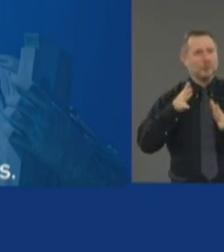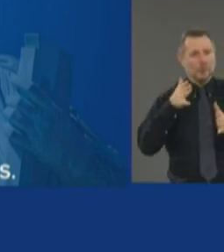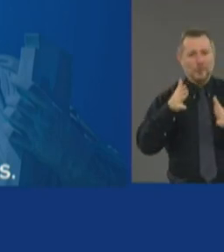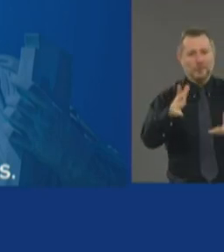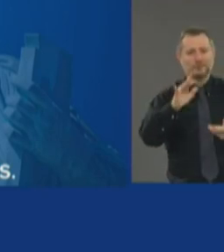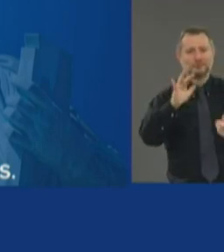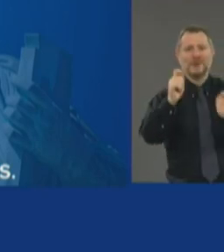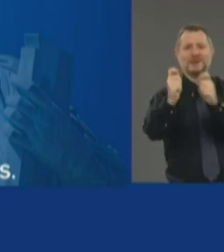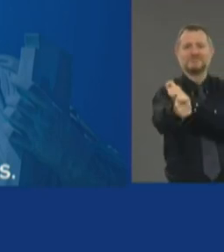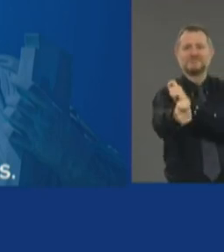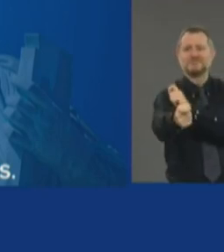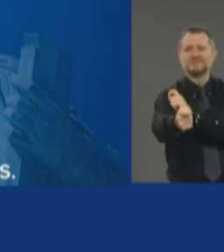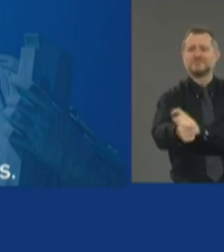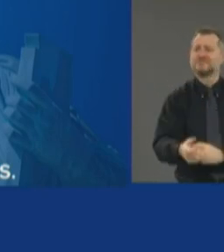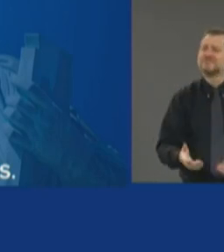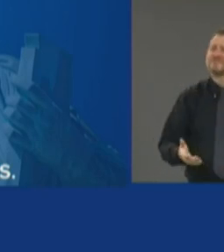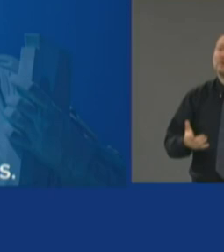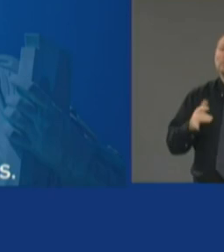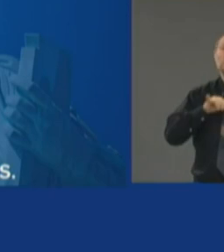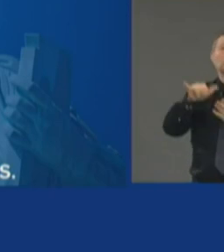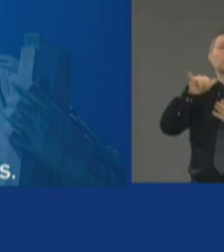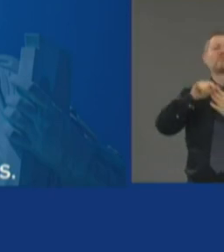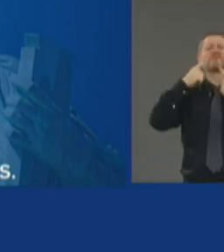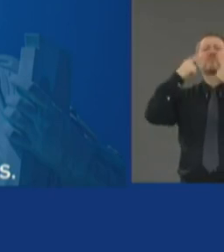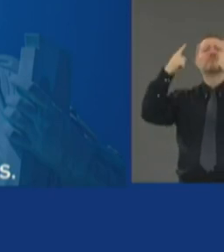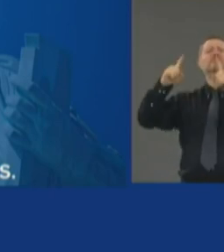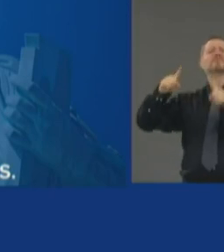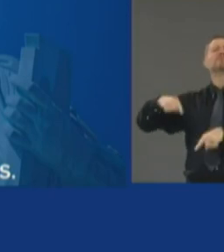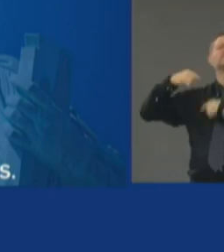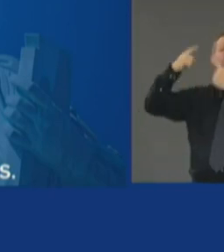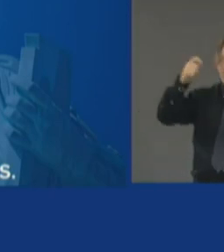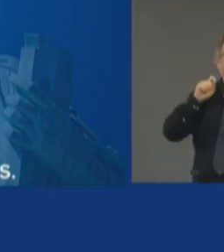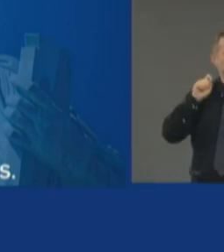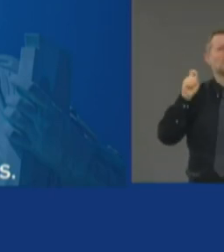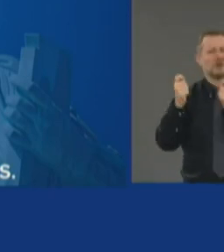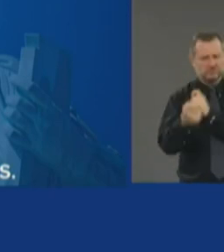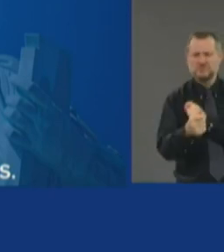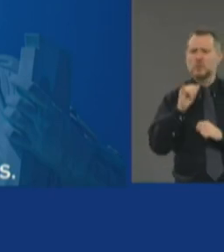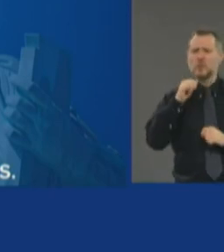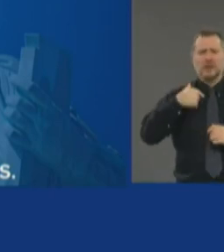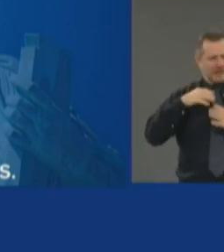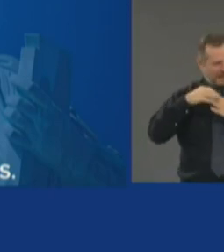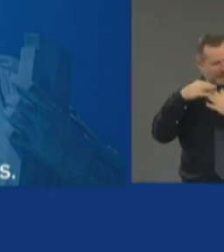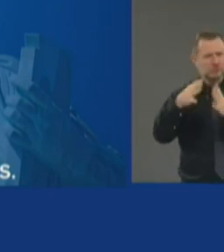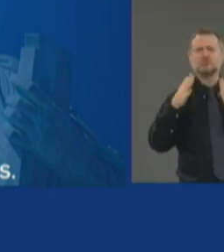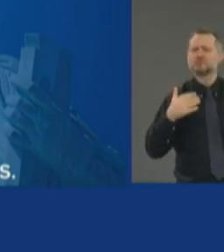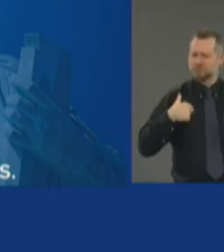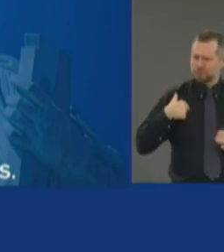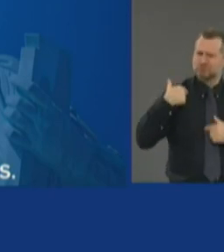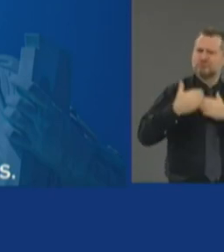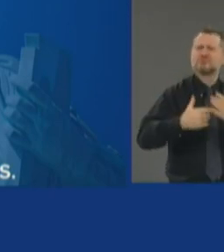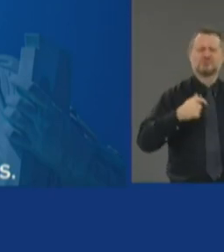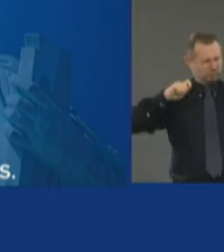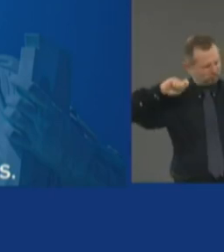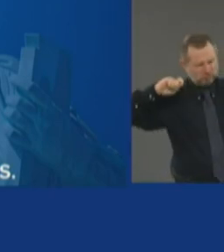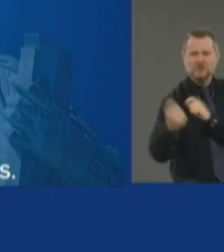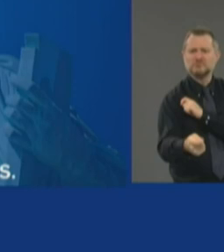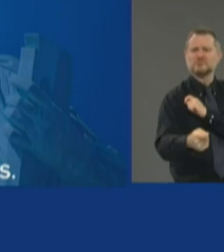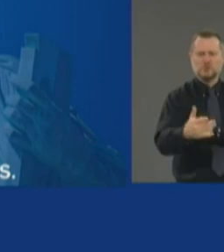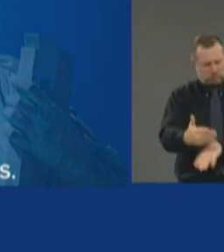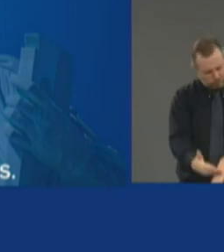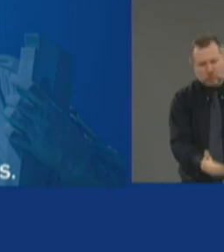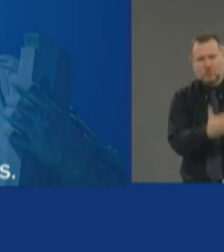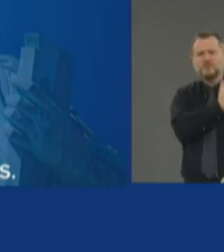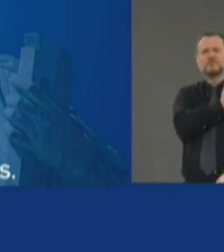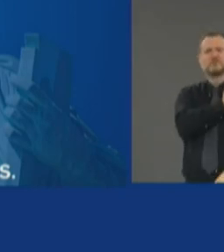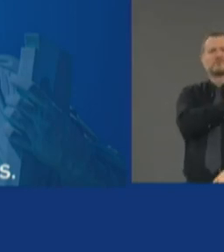York's legacy as the progressive capital. We are the ones who hold the standard of what